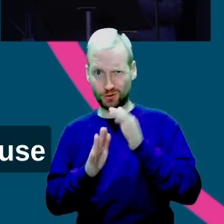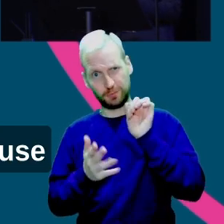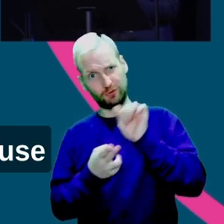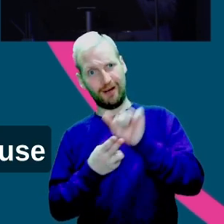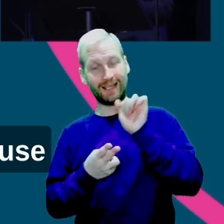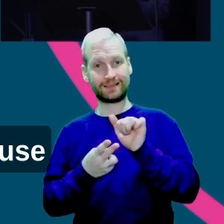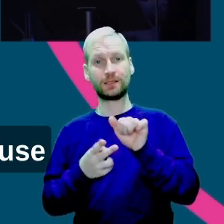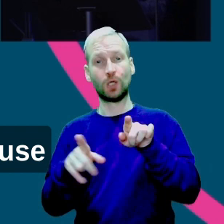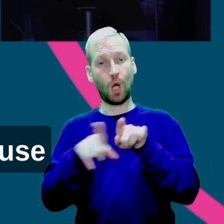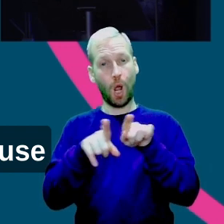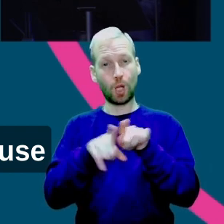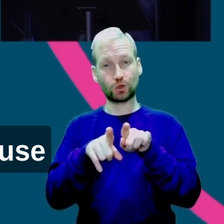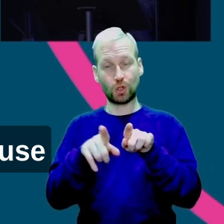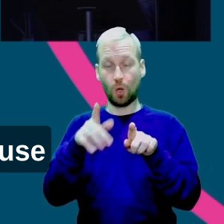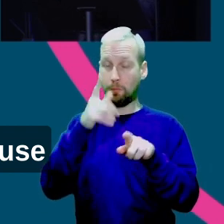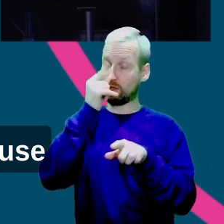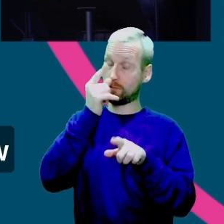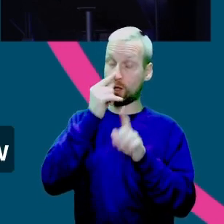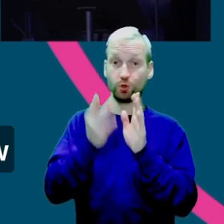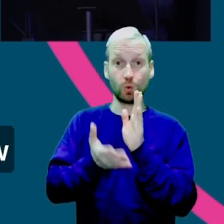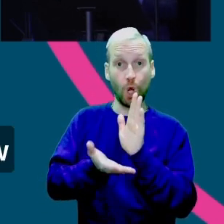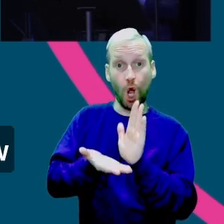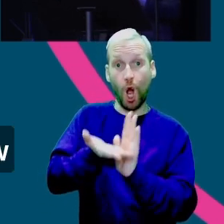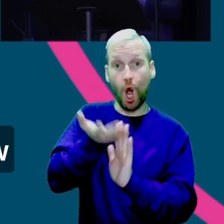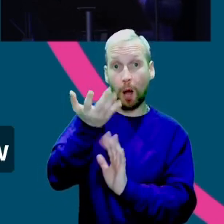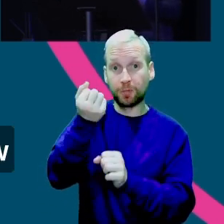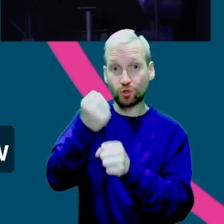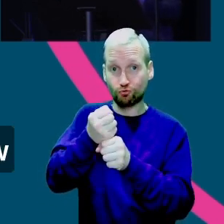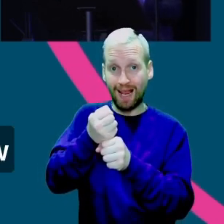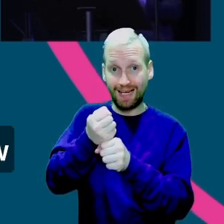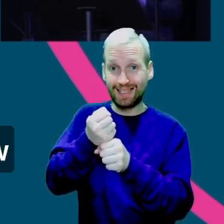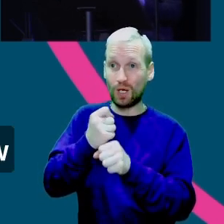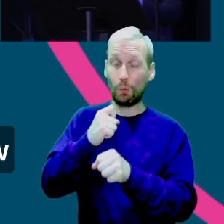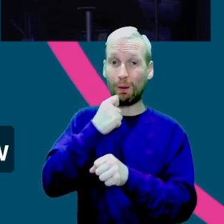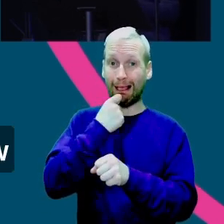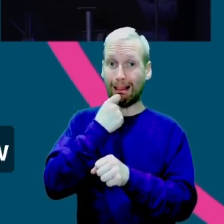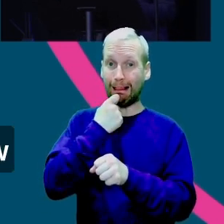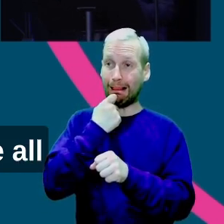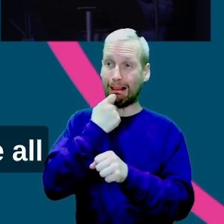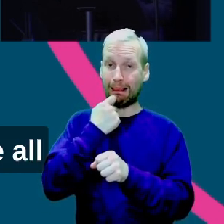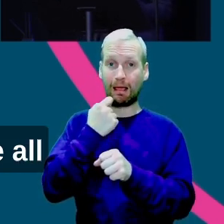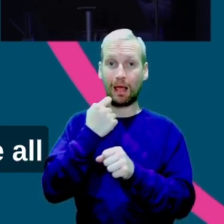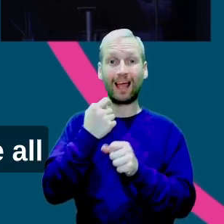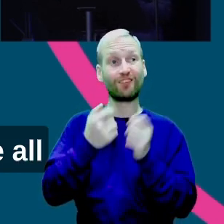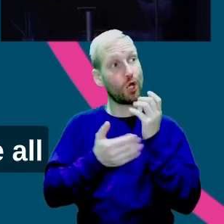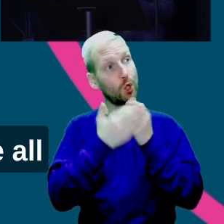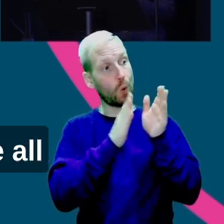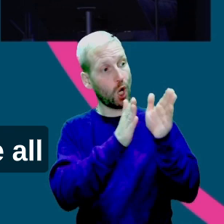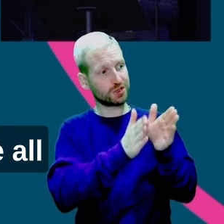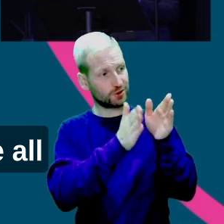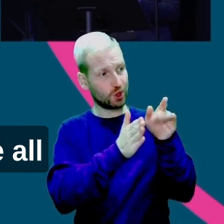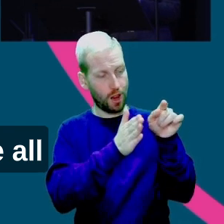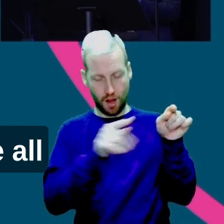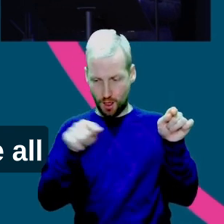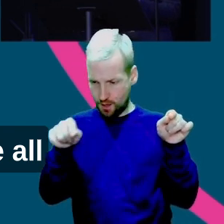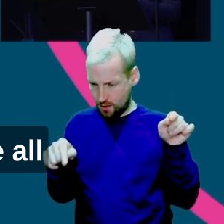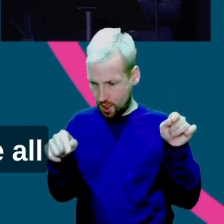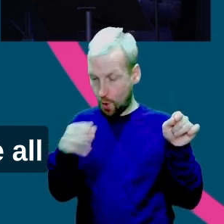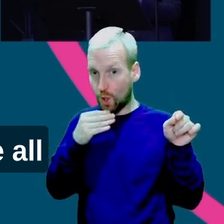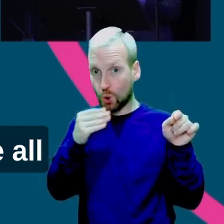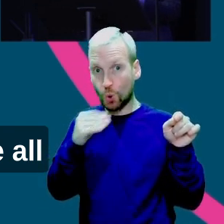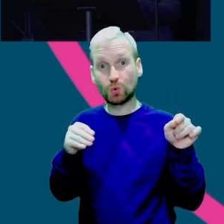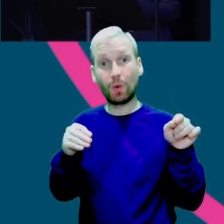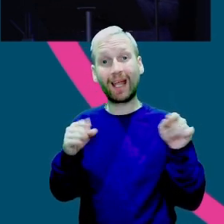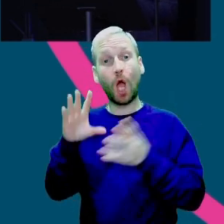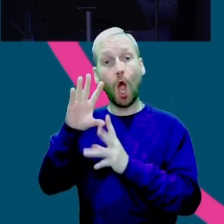built into it the potential to upgrade, because this is a building that will run alongside the new hospital and have a new function after